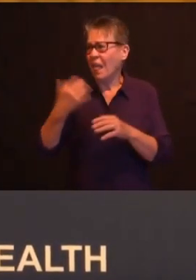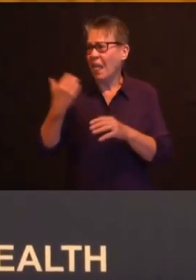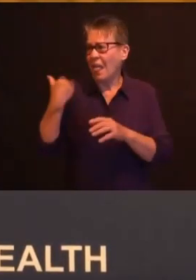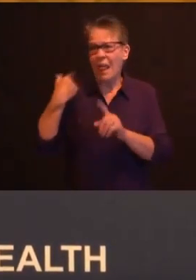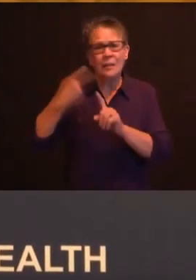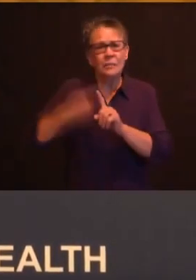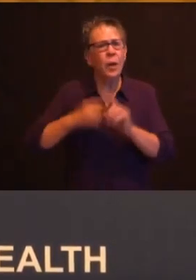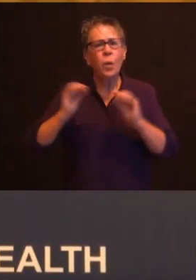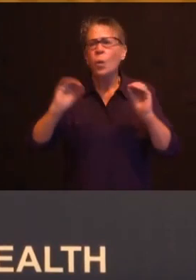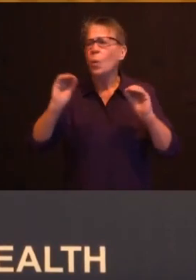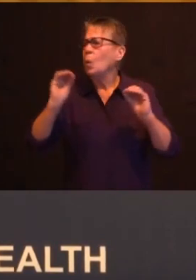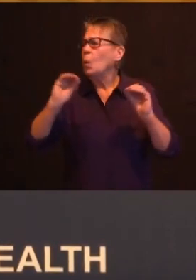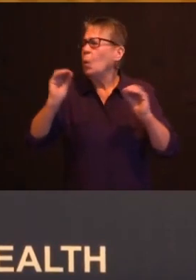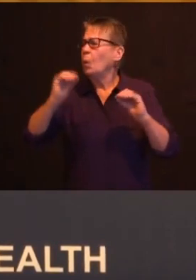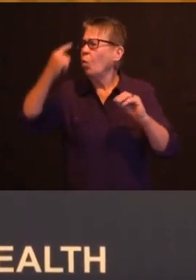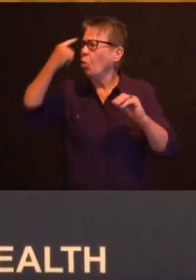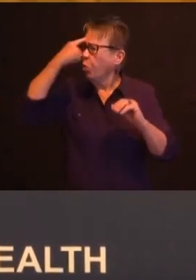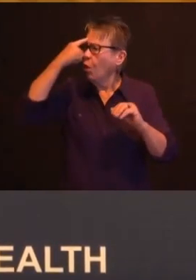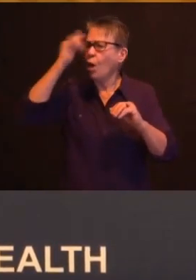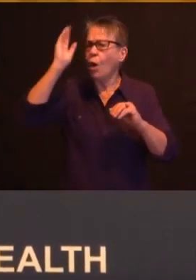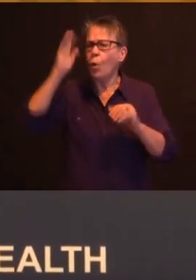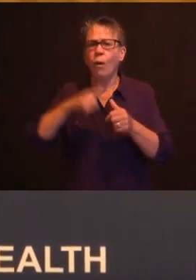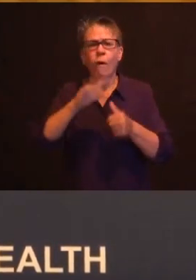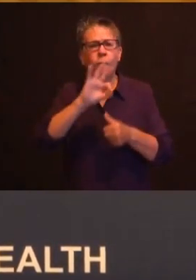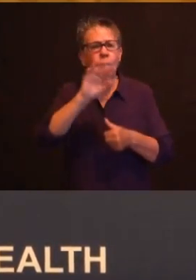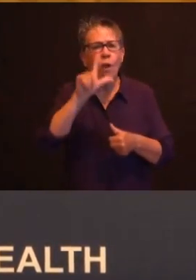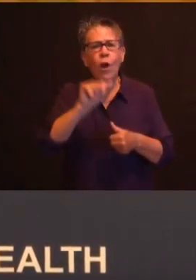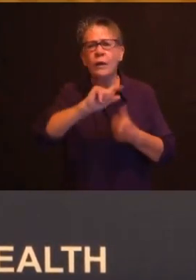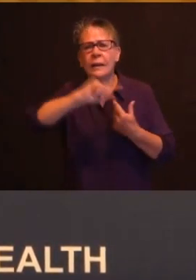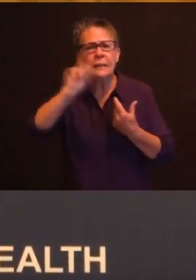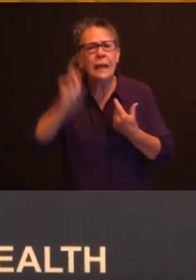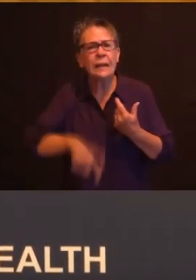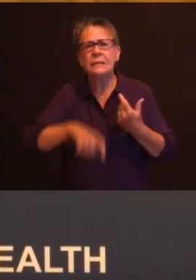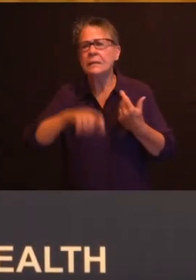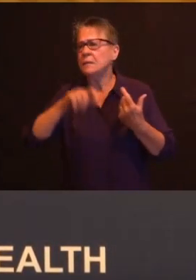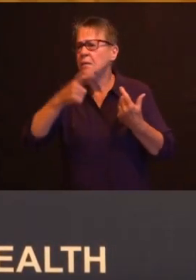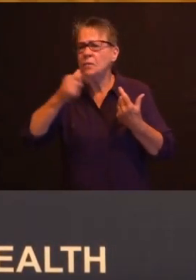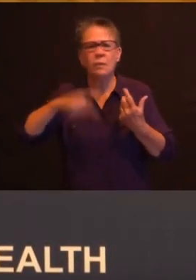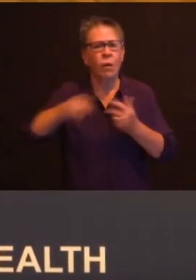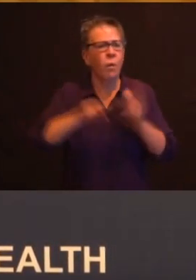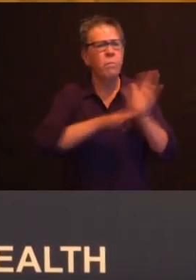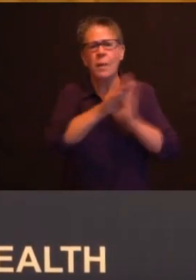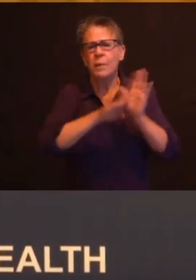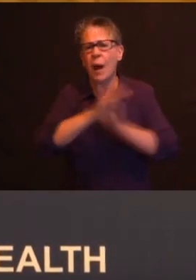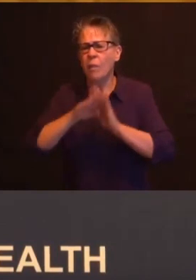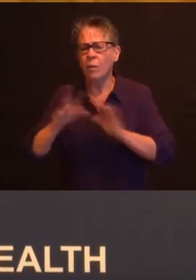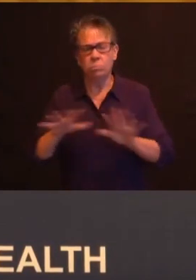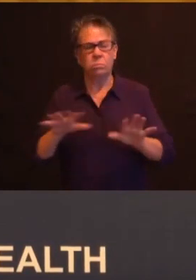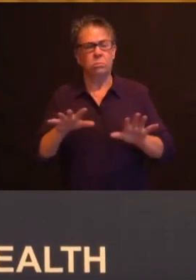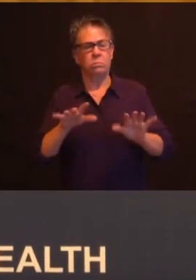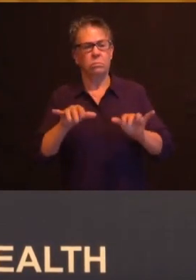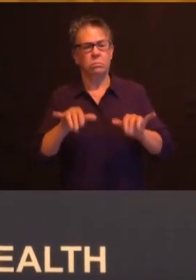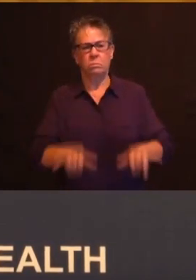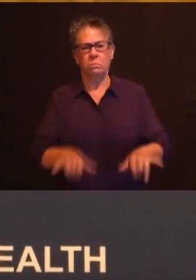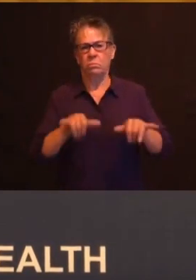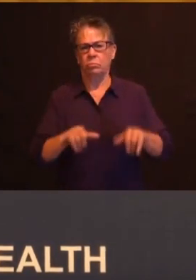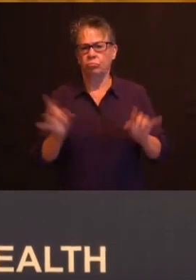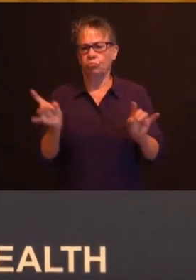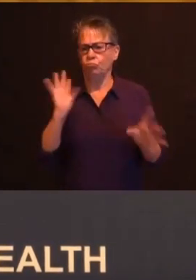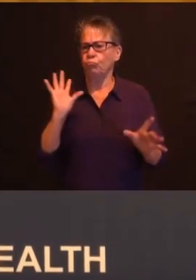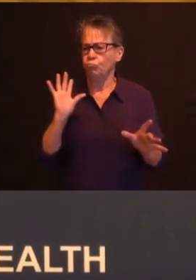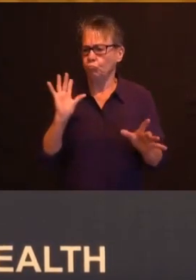how do we feel about rate of transmission going up, yet hospitalizations are going down? I've